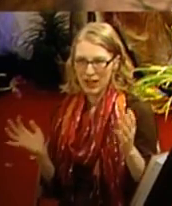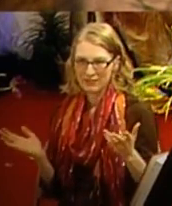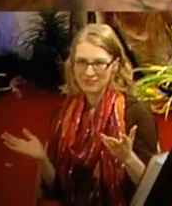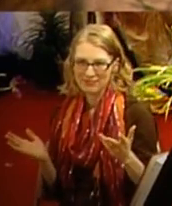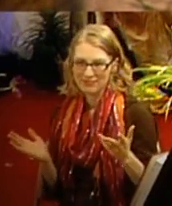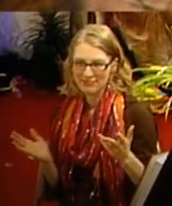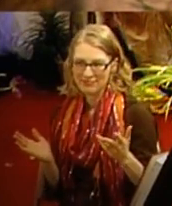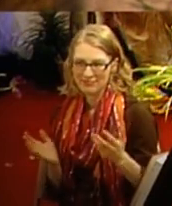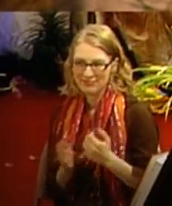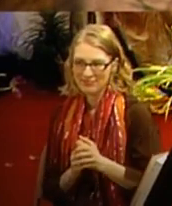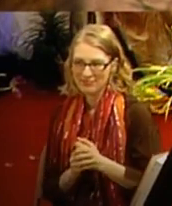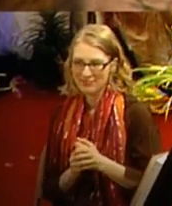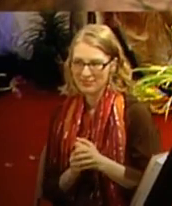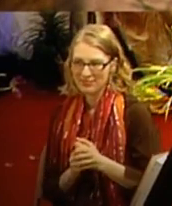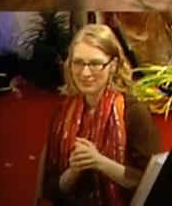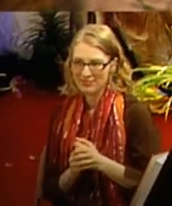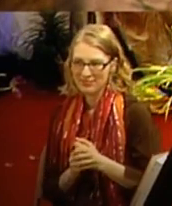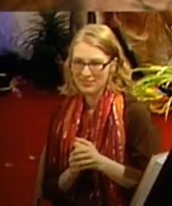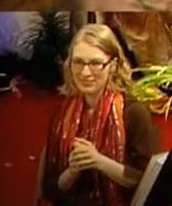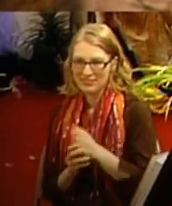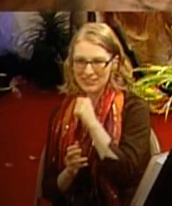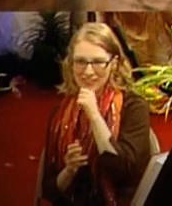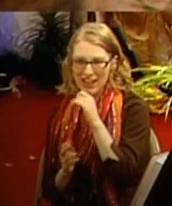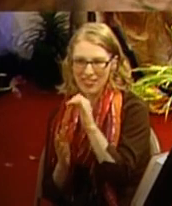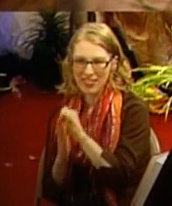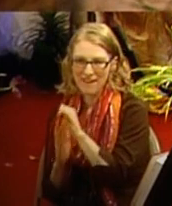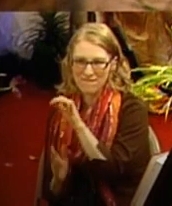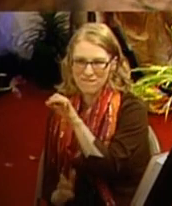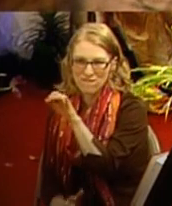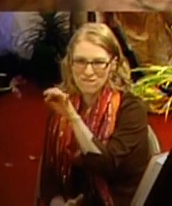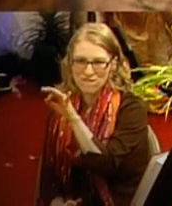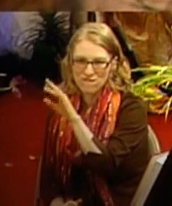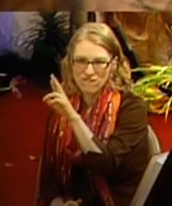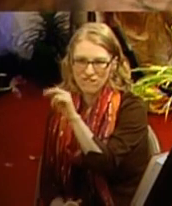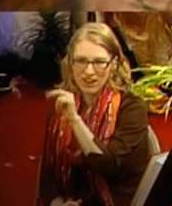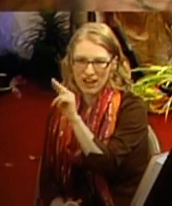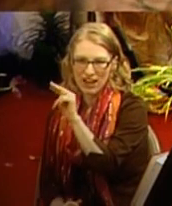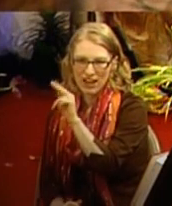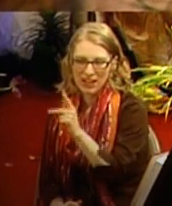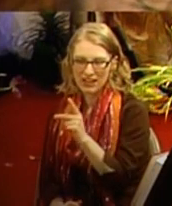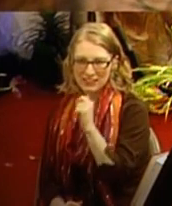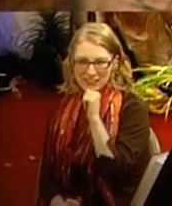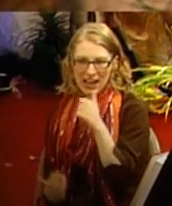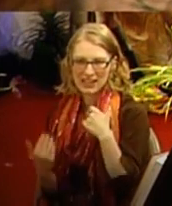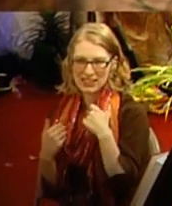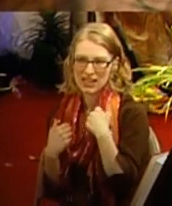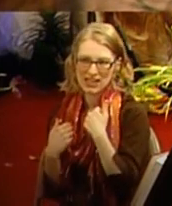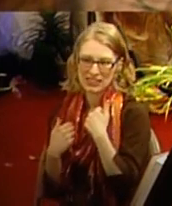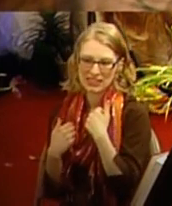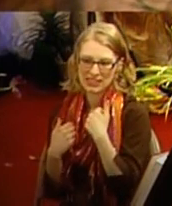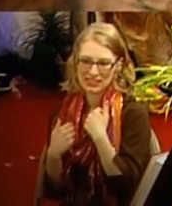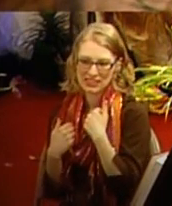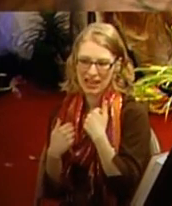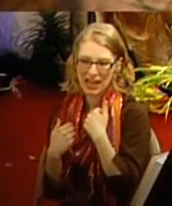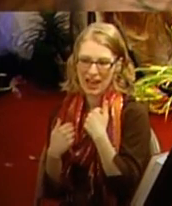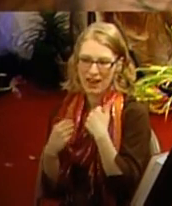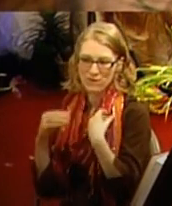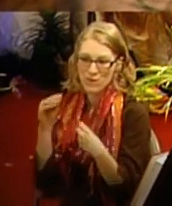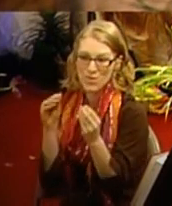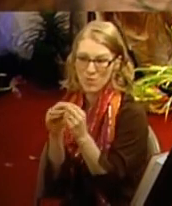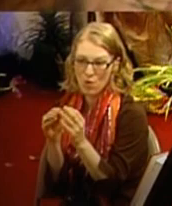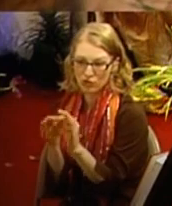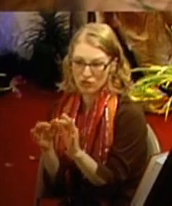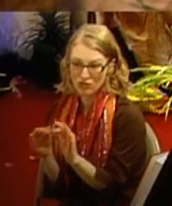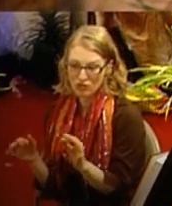Oh, it's not that Frank Stockton doesn't have a postscript. He says, which door did she indicate?